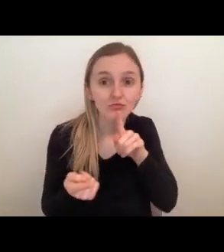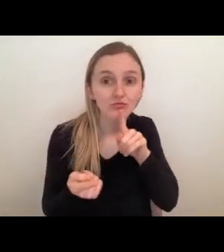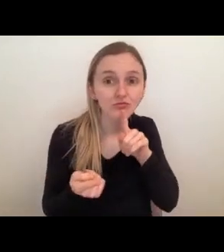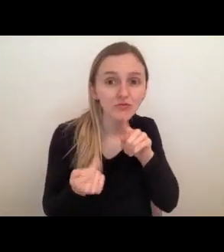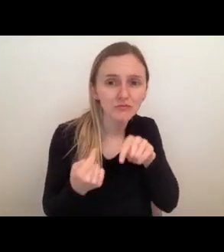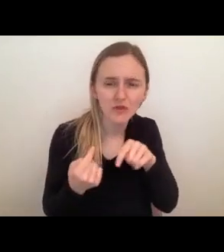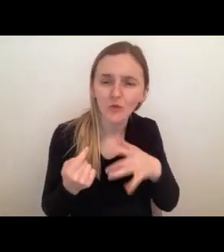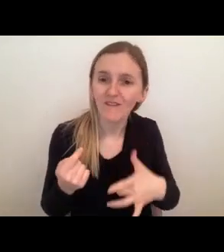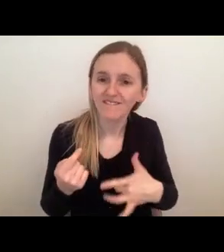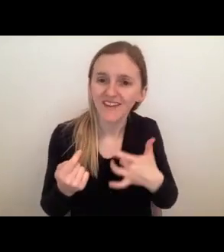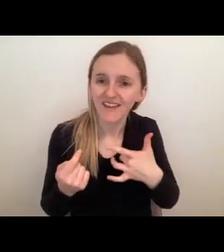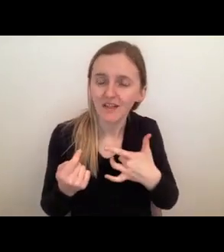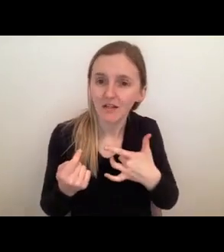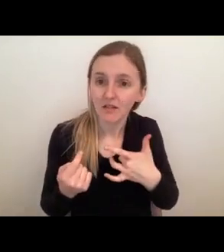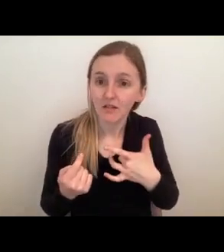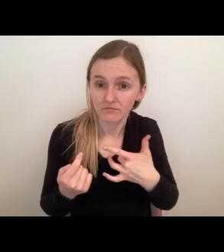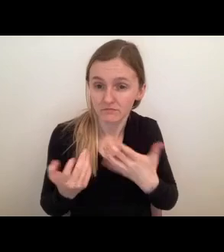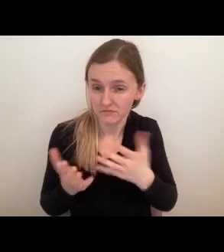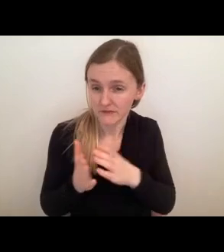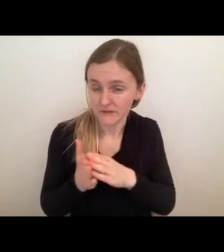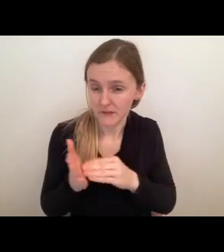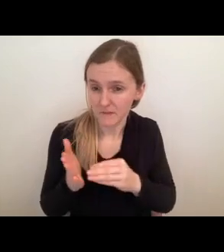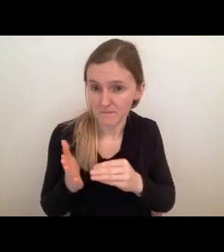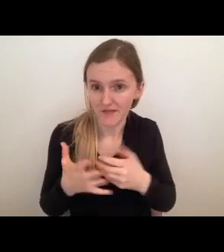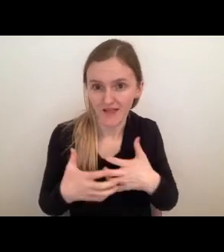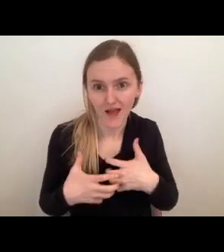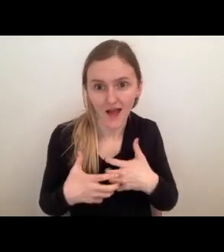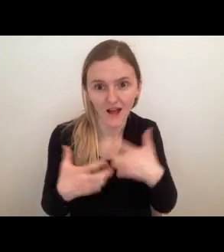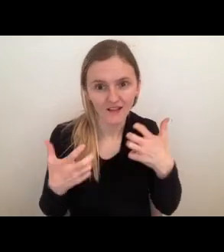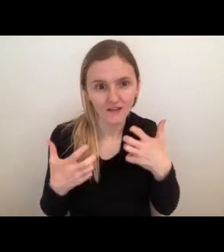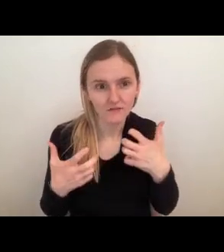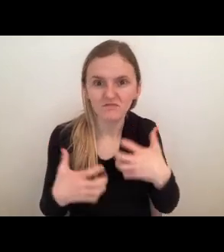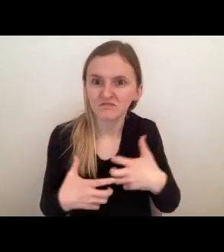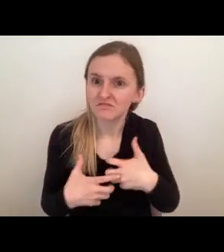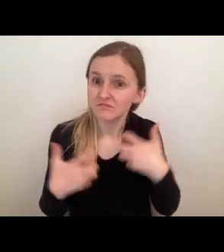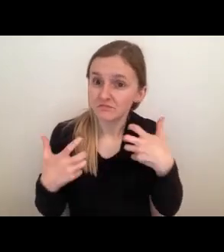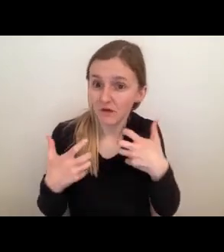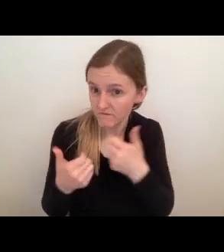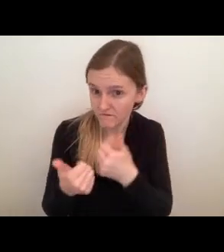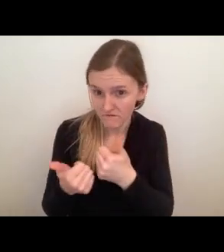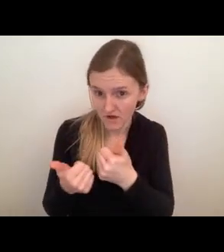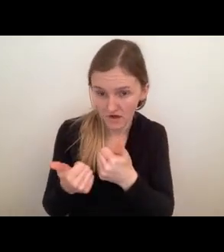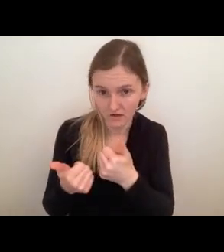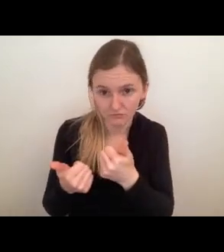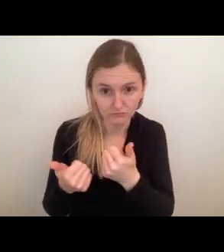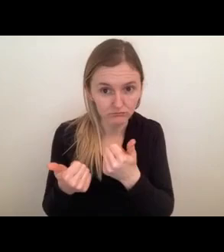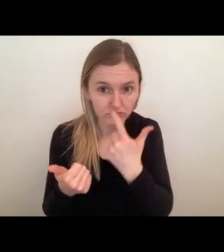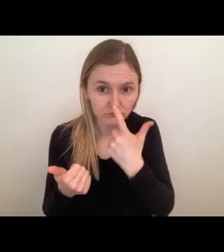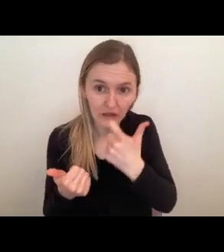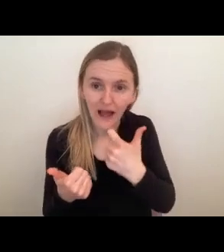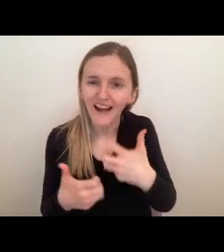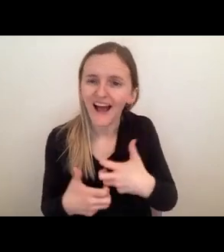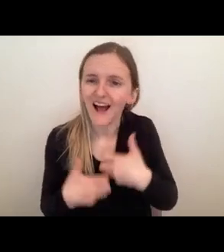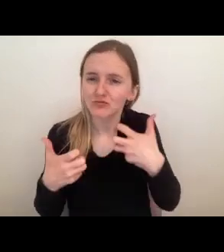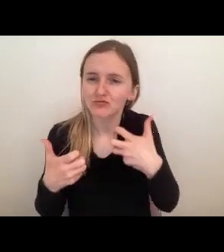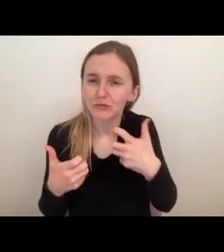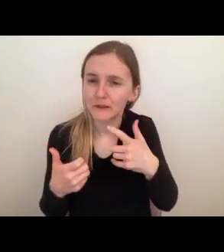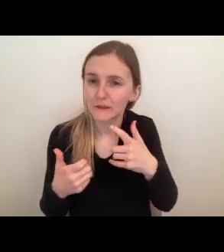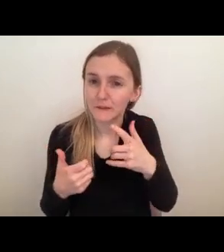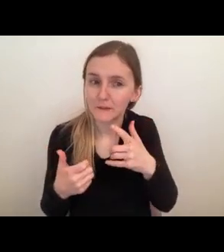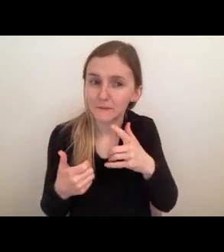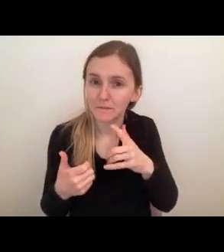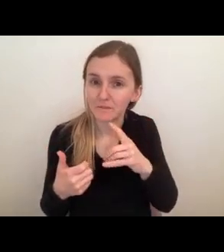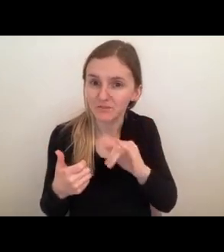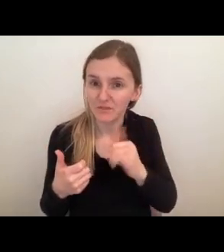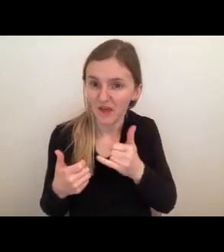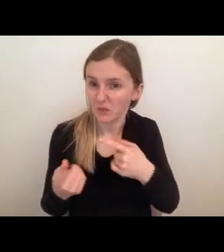feeling. So using anger as an example, you know, if they're feeling angry, that's okay. It's okay to feel angry. We might not agree with their reasons for feeling